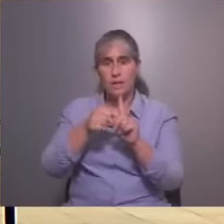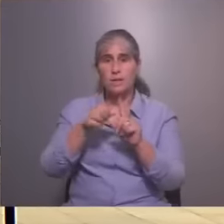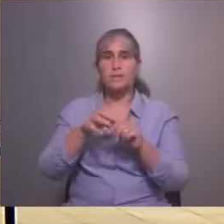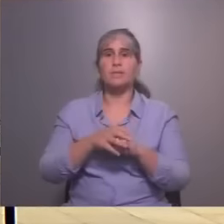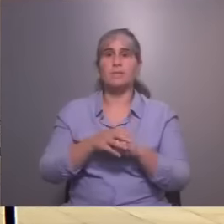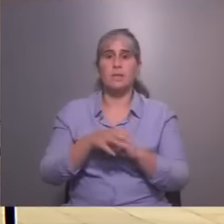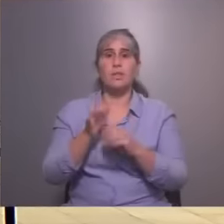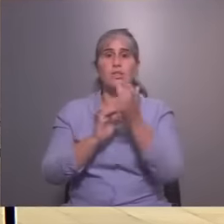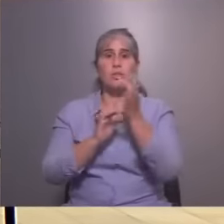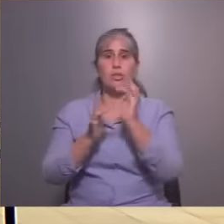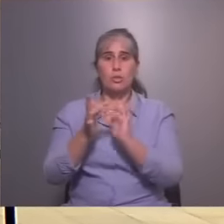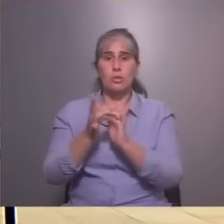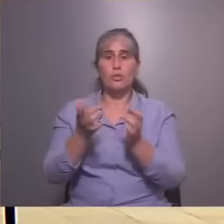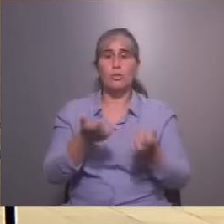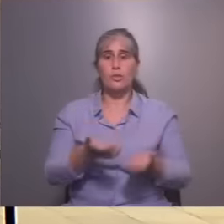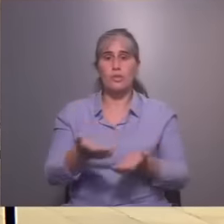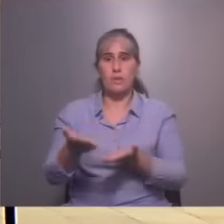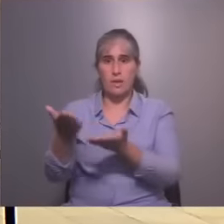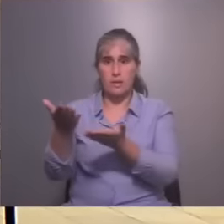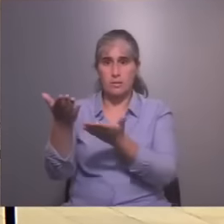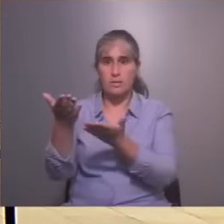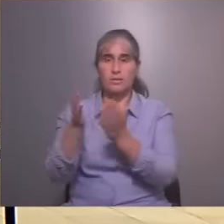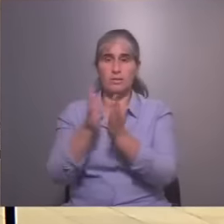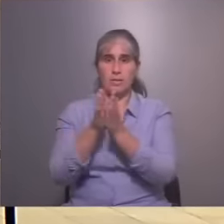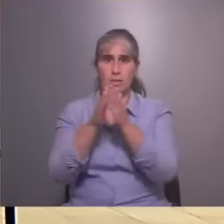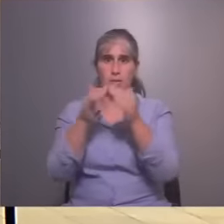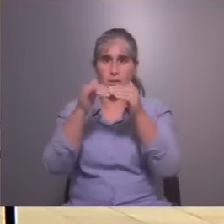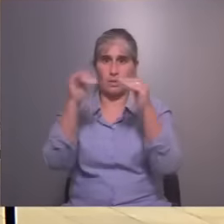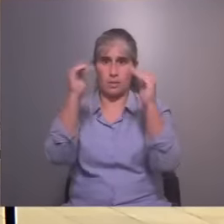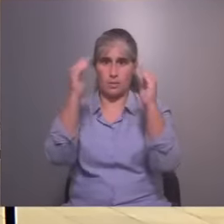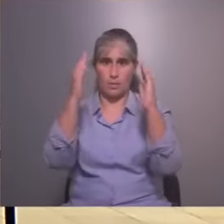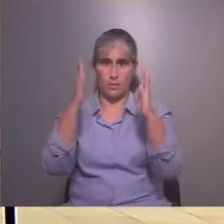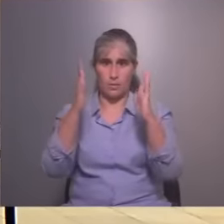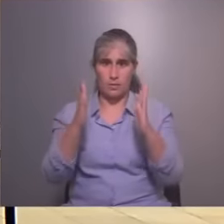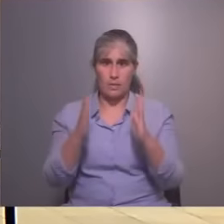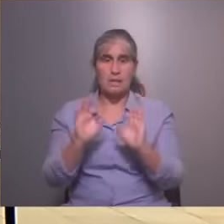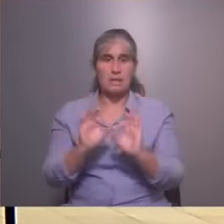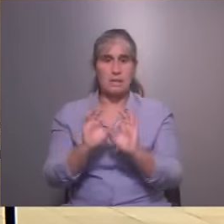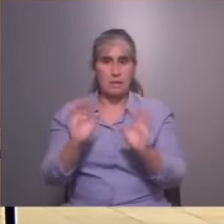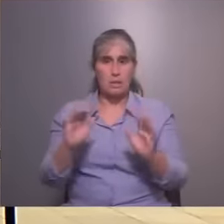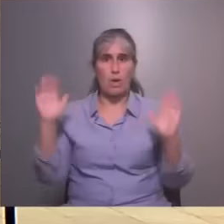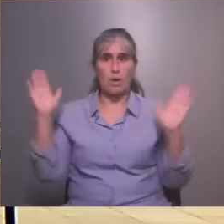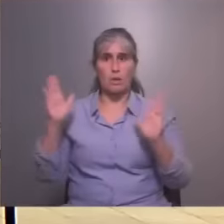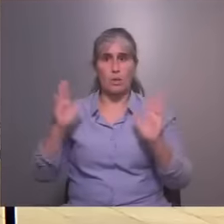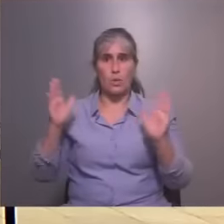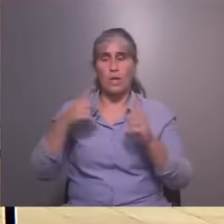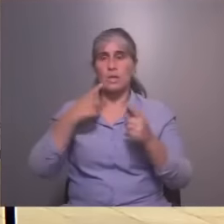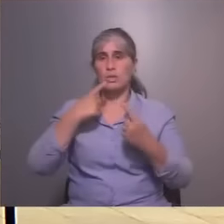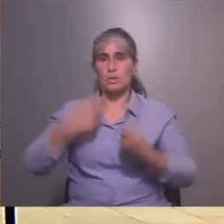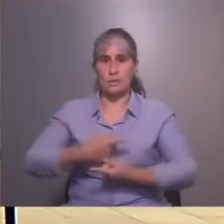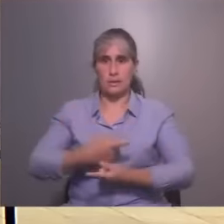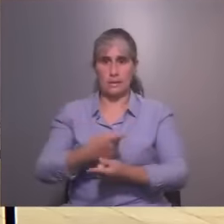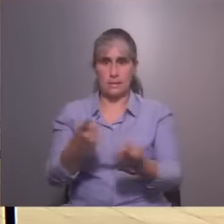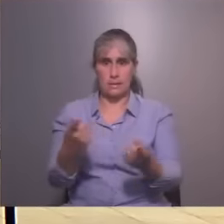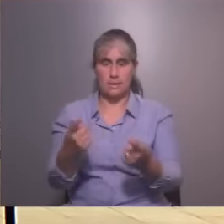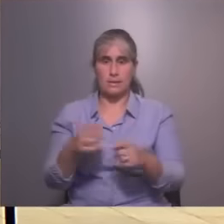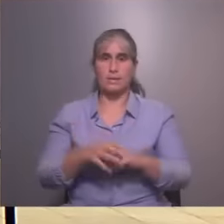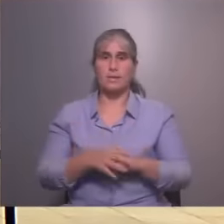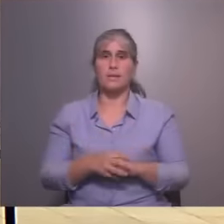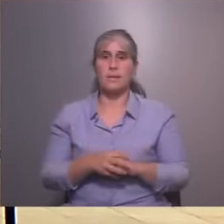completed for his circumcision, he was named Jesus, the name given